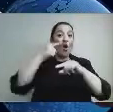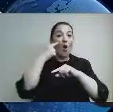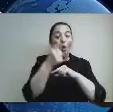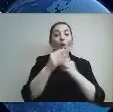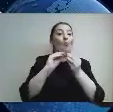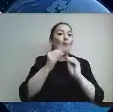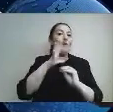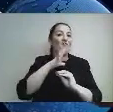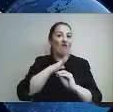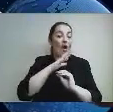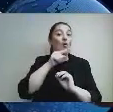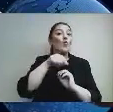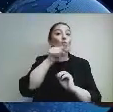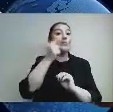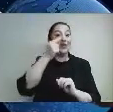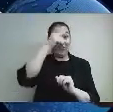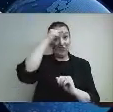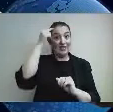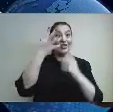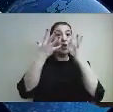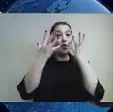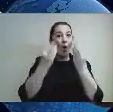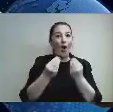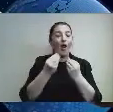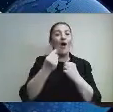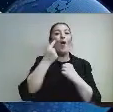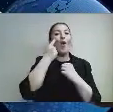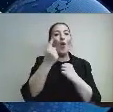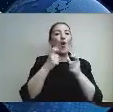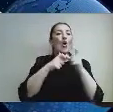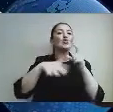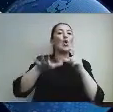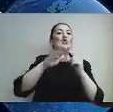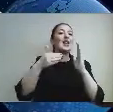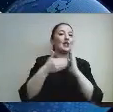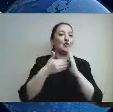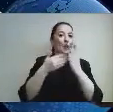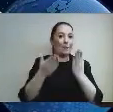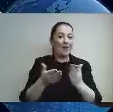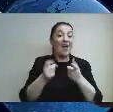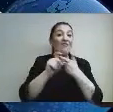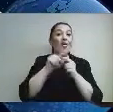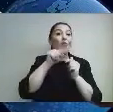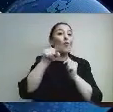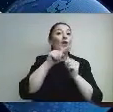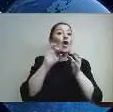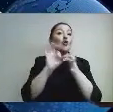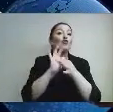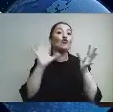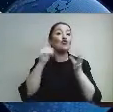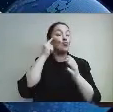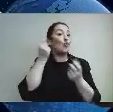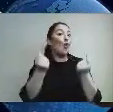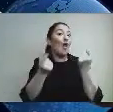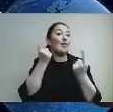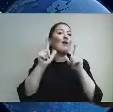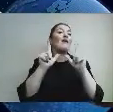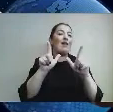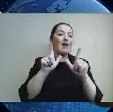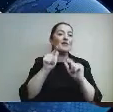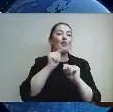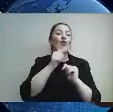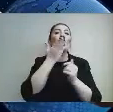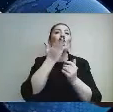opportunities. Indeed, they try to resolve these issues. They try to come up with solutions, and they